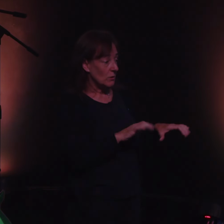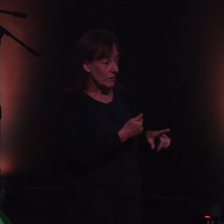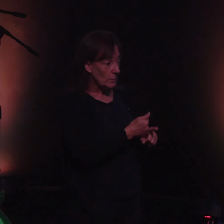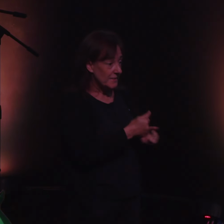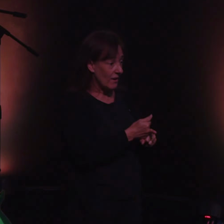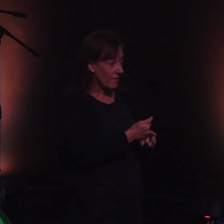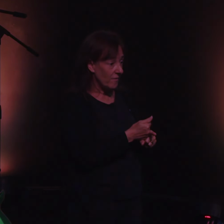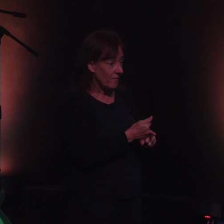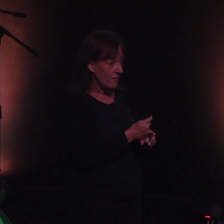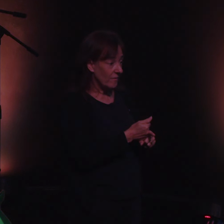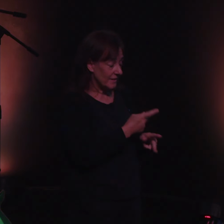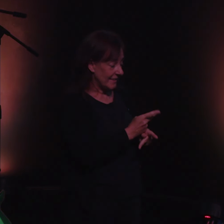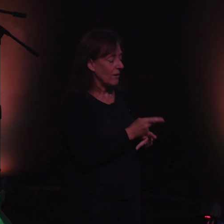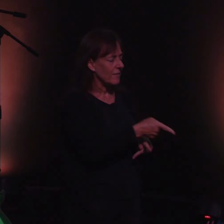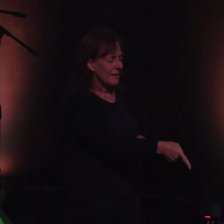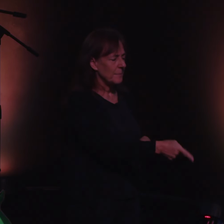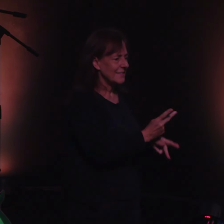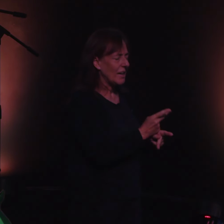himself? Take care of him.